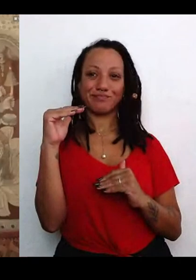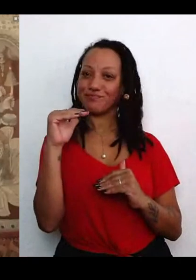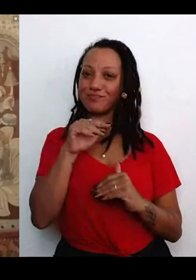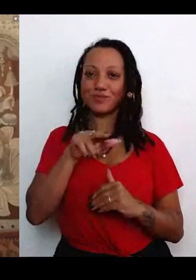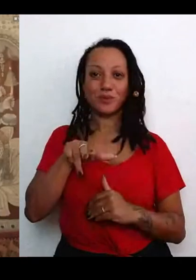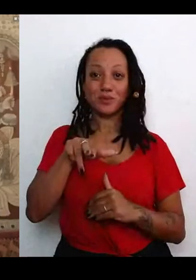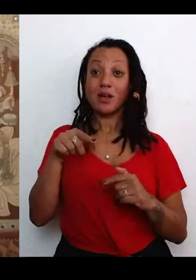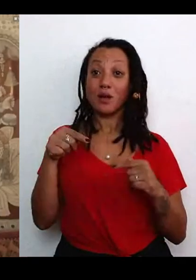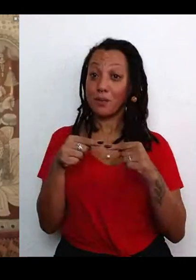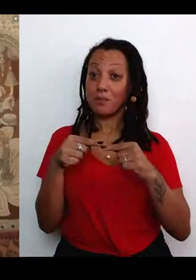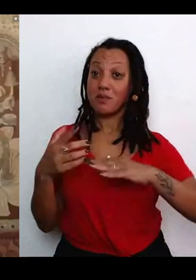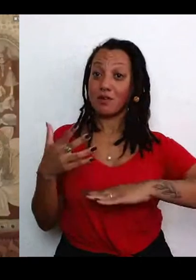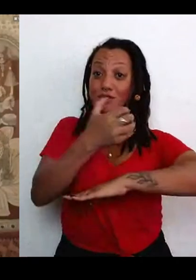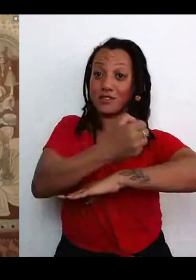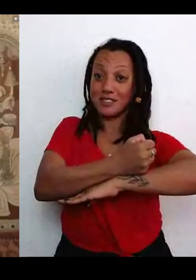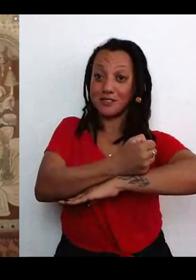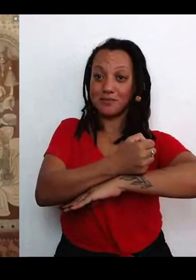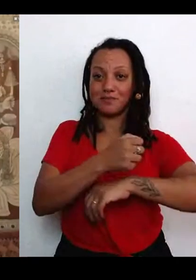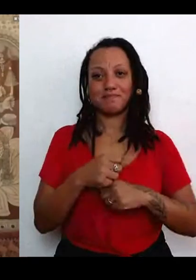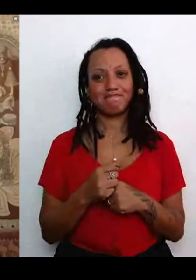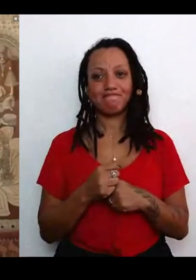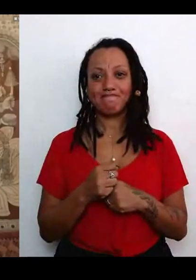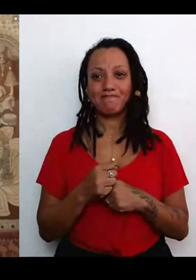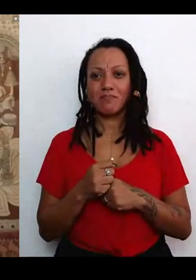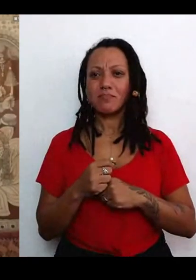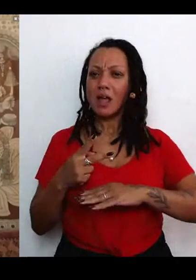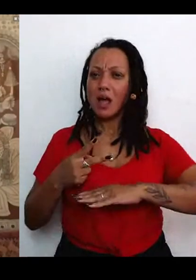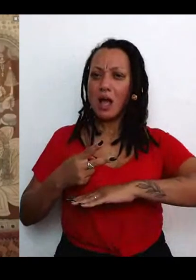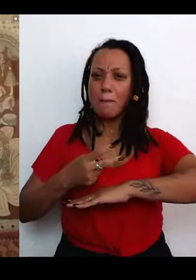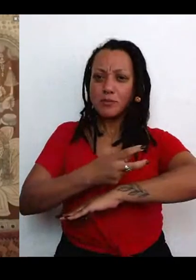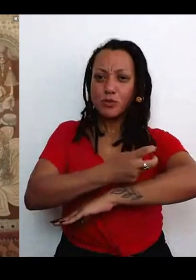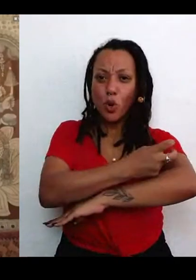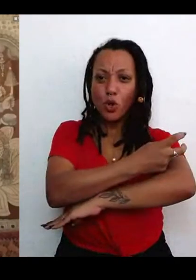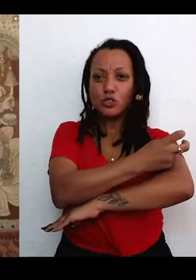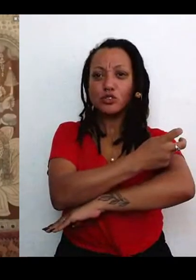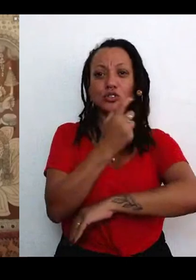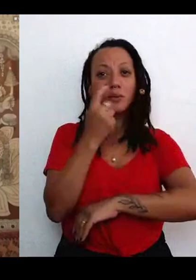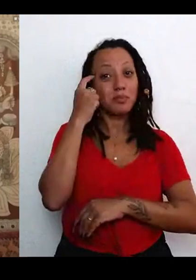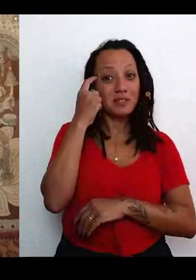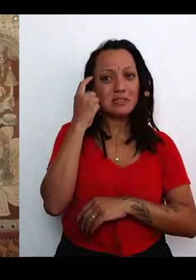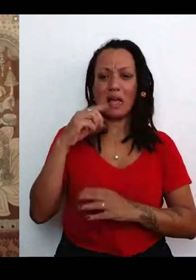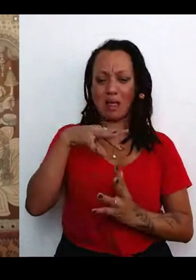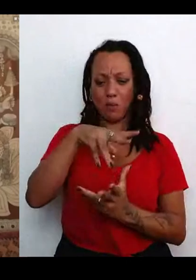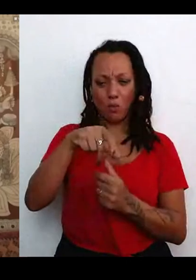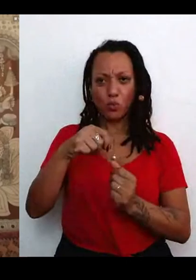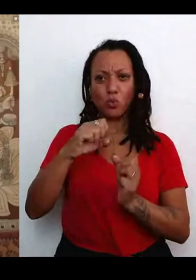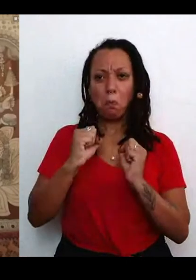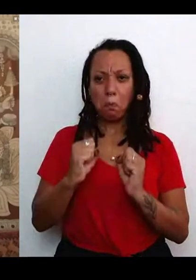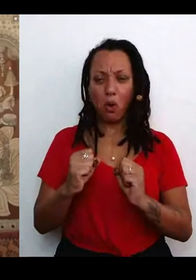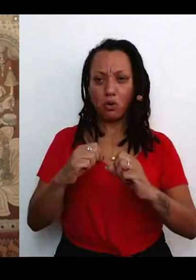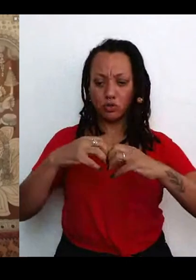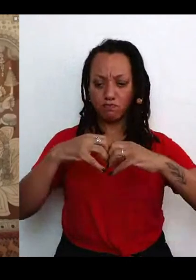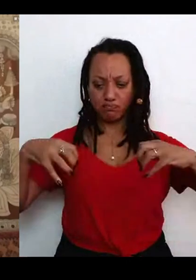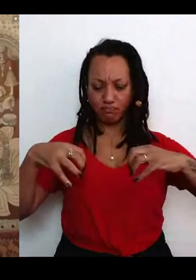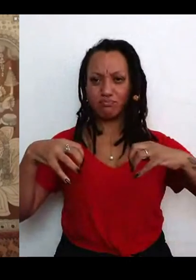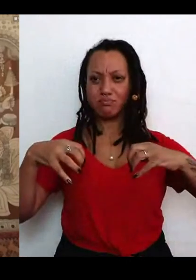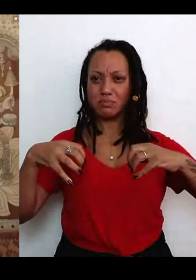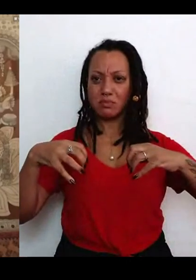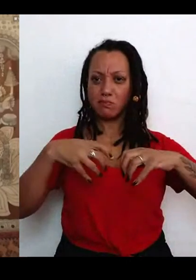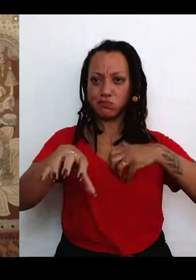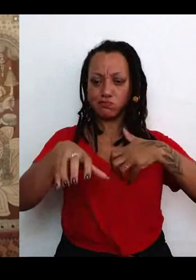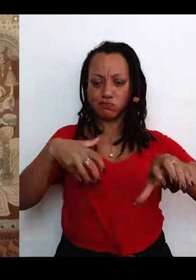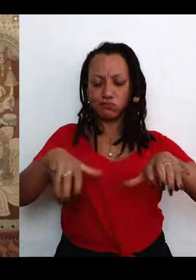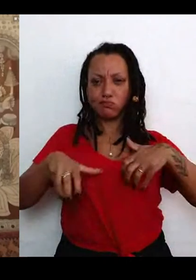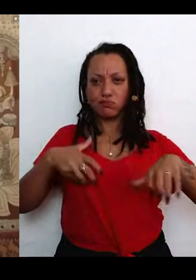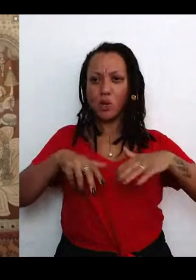which assumes that the Earth can be divided fragmented her resources extracted and thrown away as pollution and